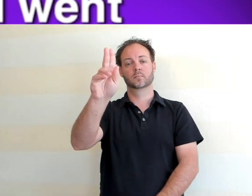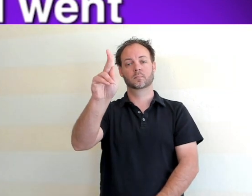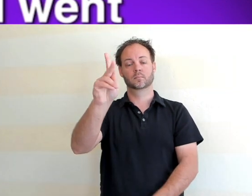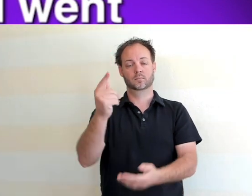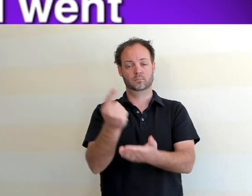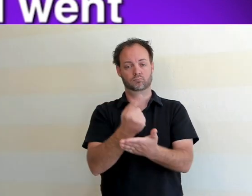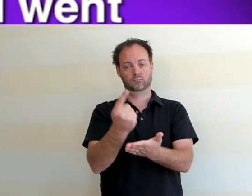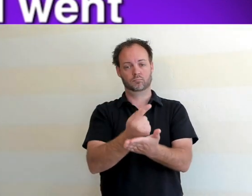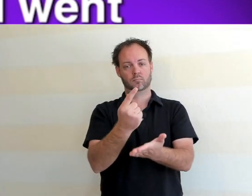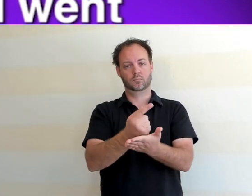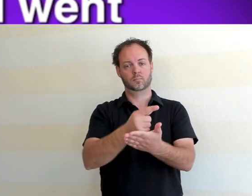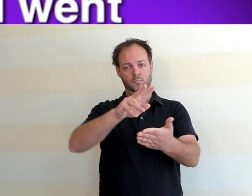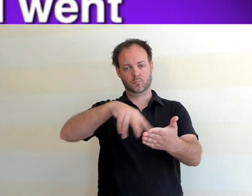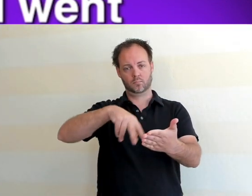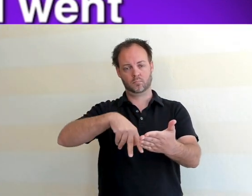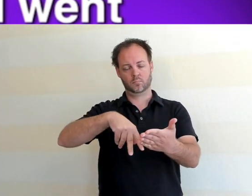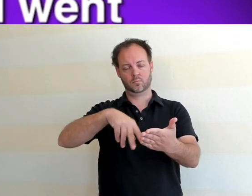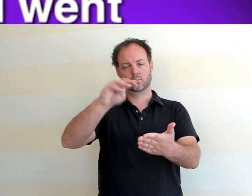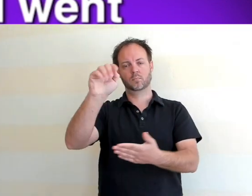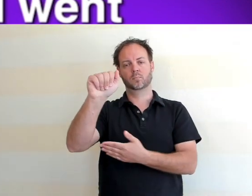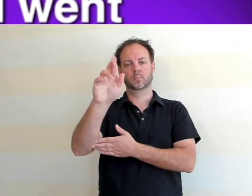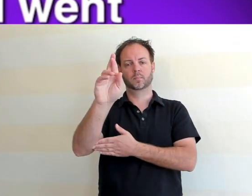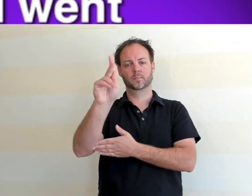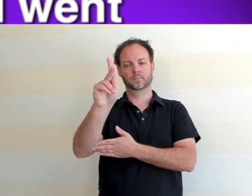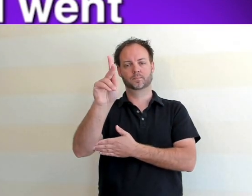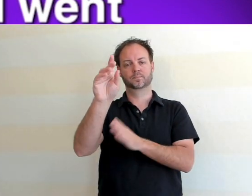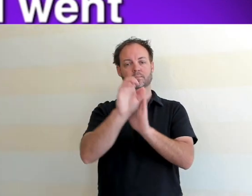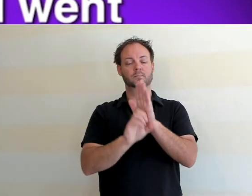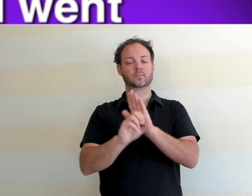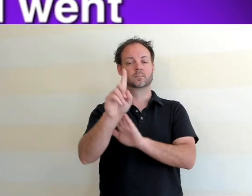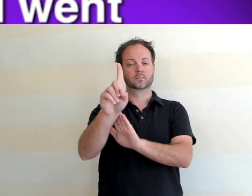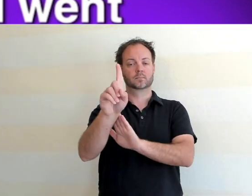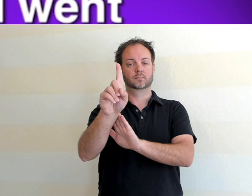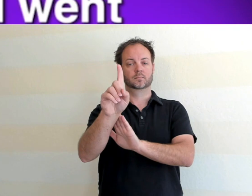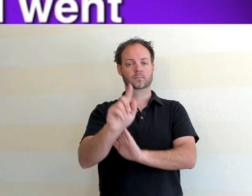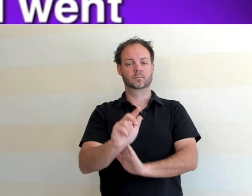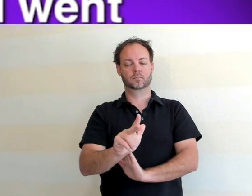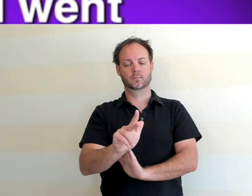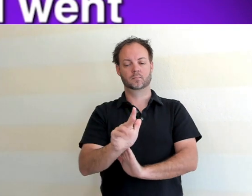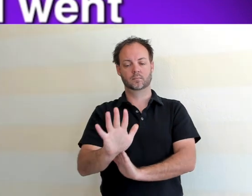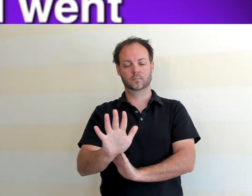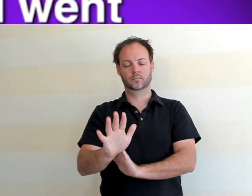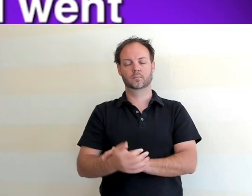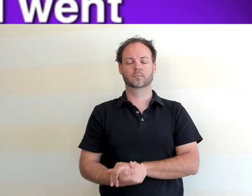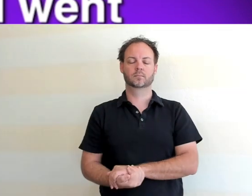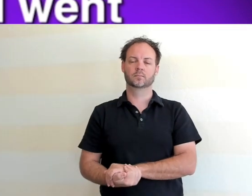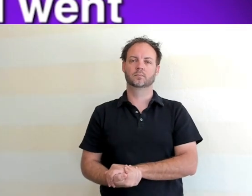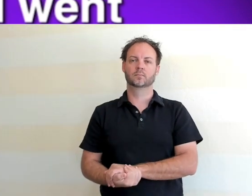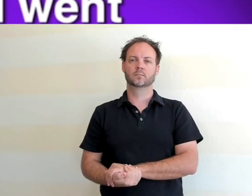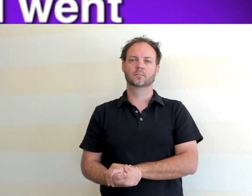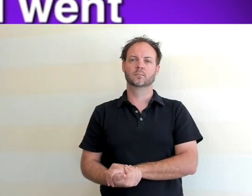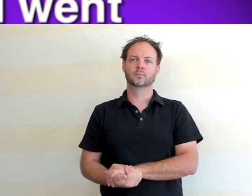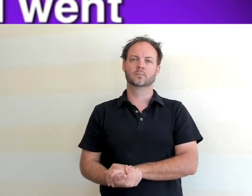Our gospel reading for today is from Mark chapter 1, beginning at the 35th